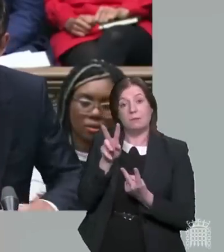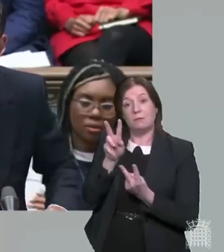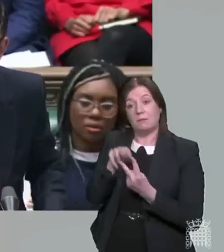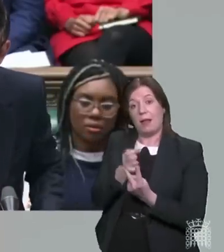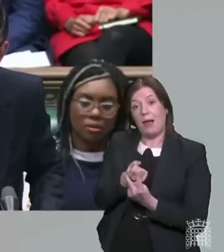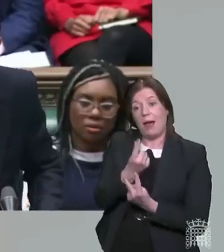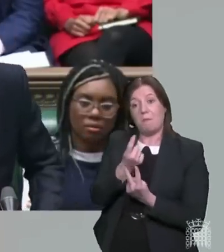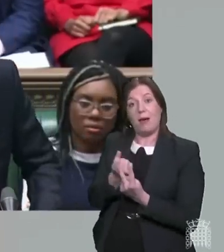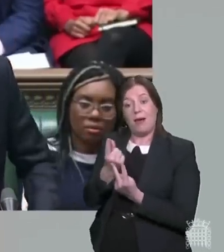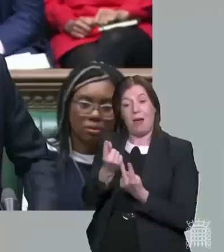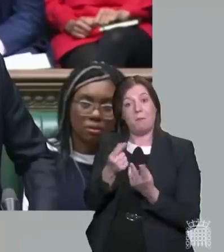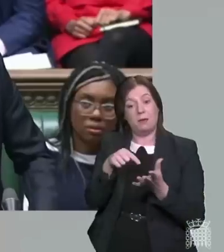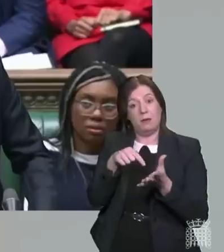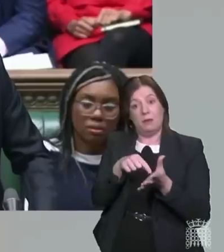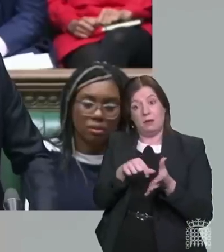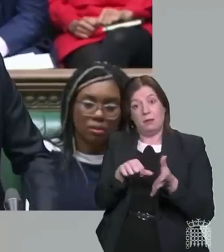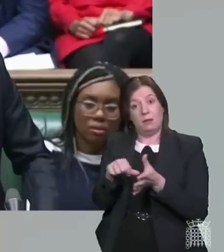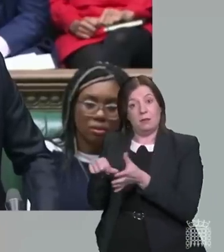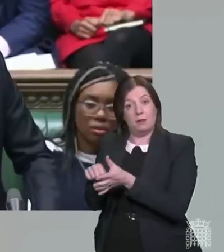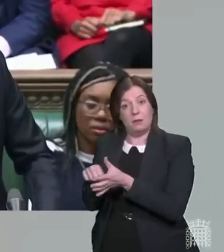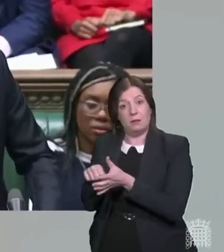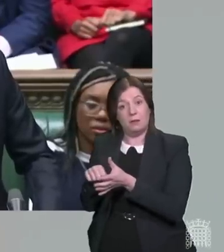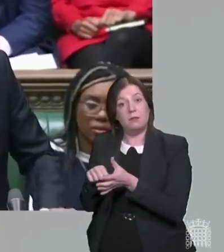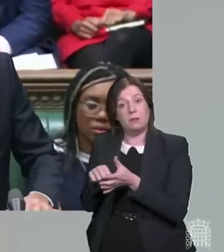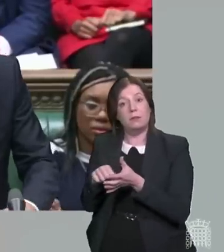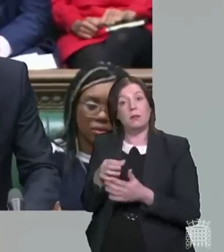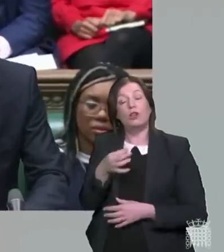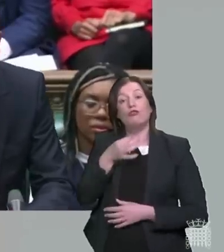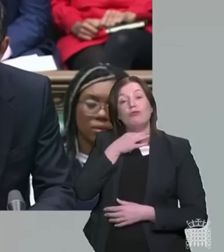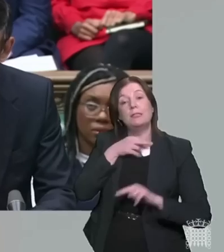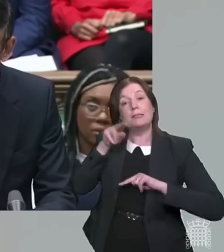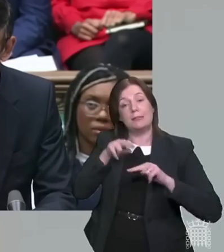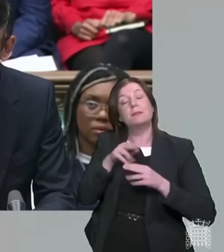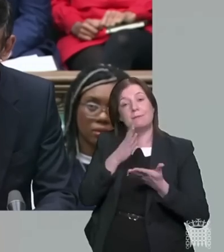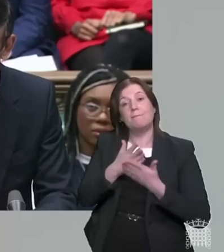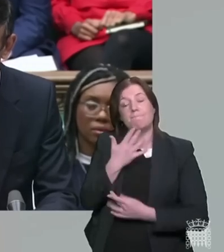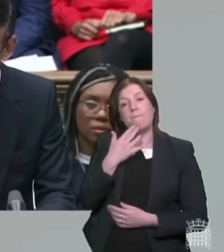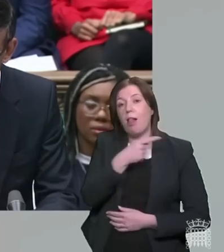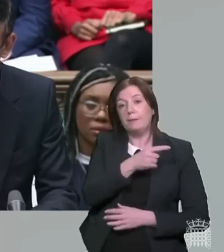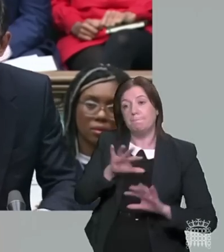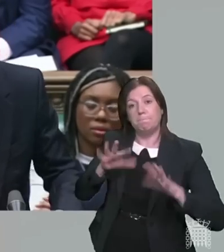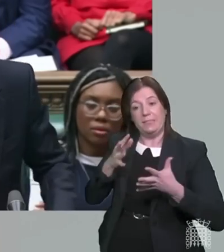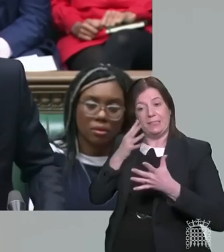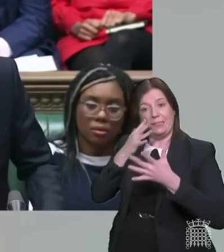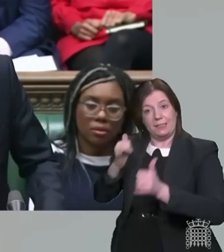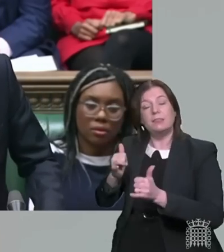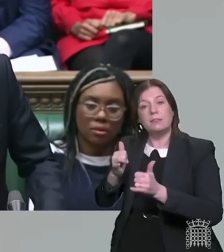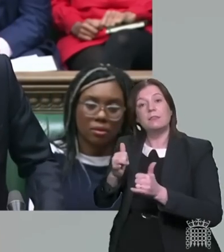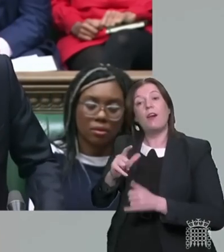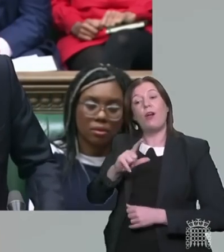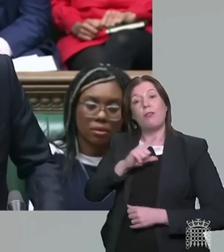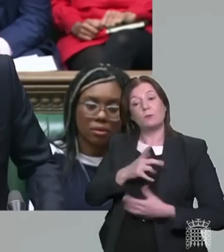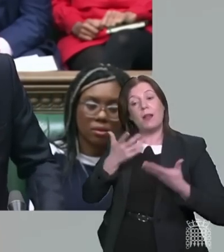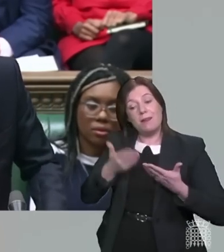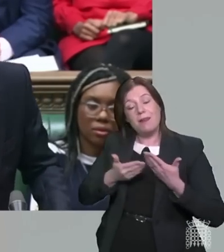these failures can be traced to failings in the initial risk assessment and that's why immediate steps are being